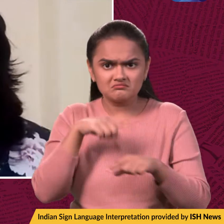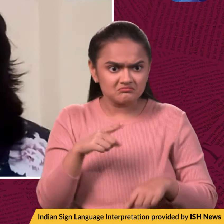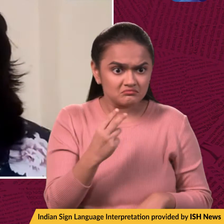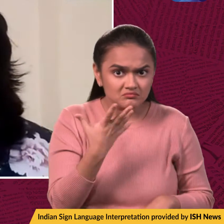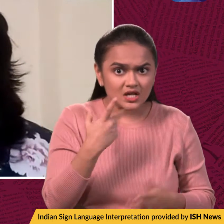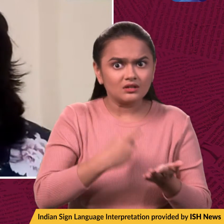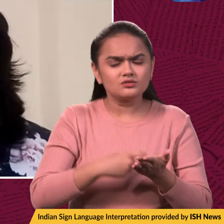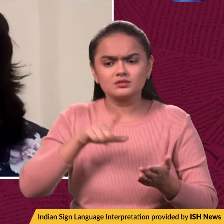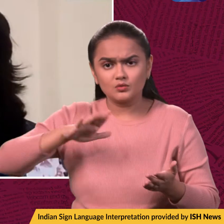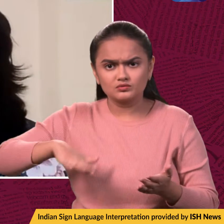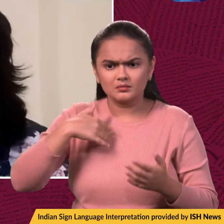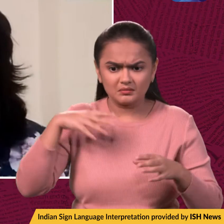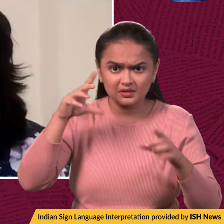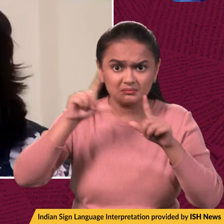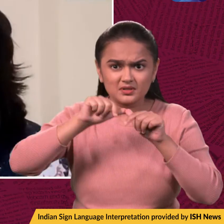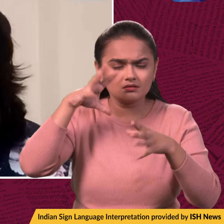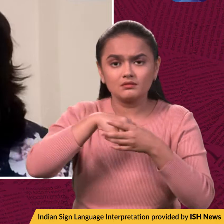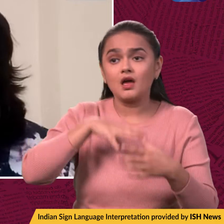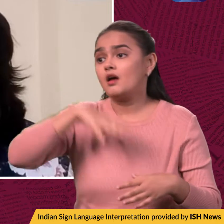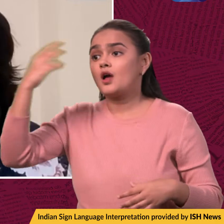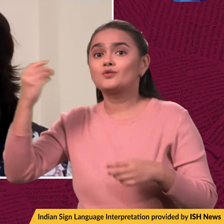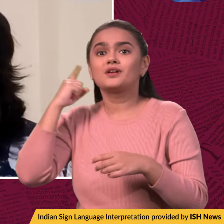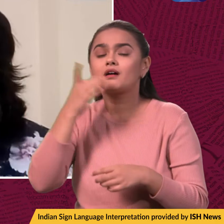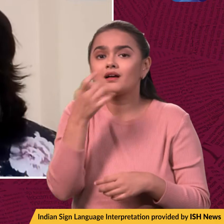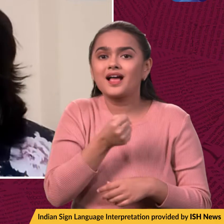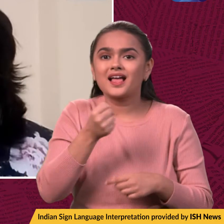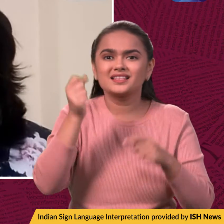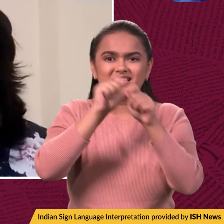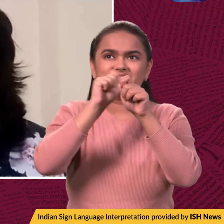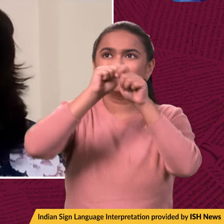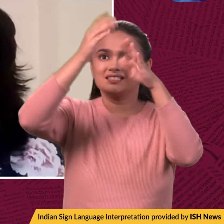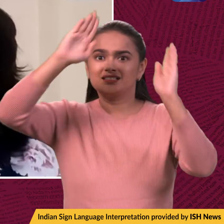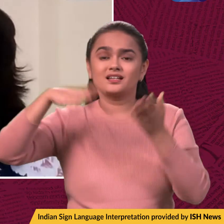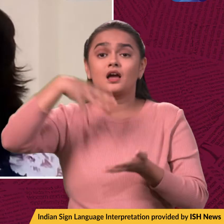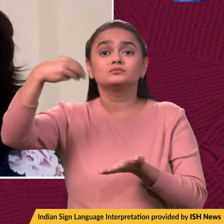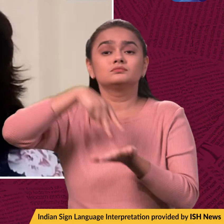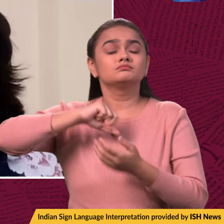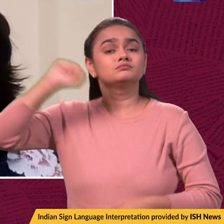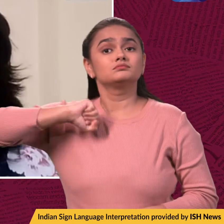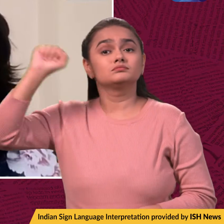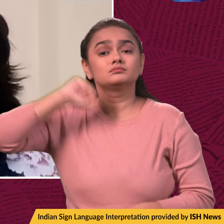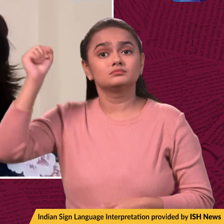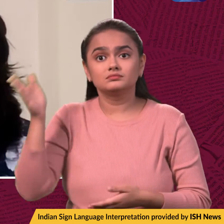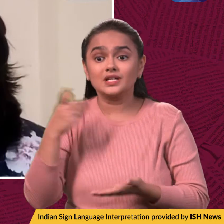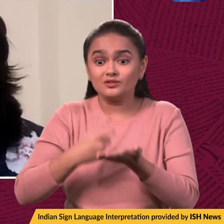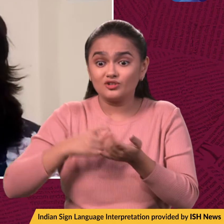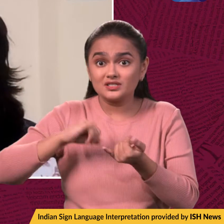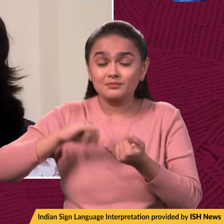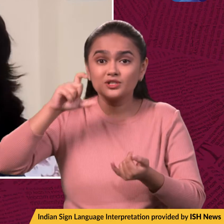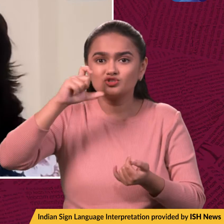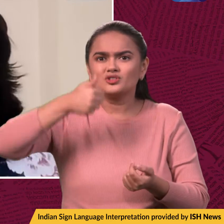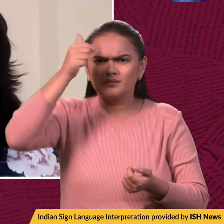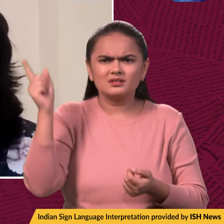out of the Lok Sabha and the Rajya Sabha and protested at the Gandhi statue in the premises. Now, Rajya Sabha